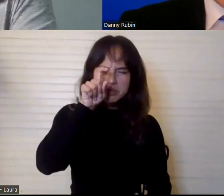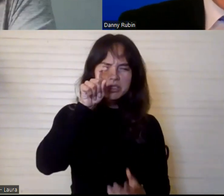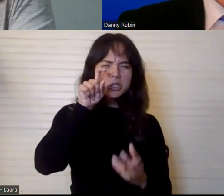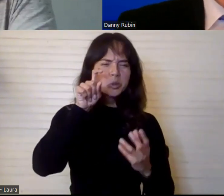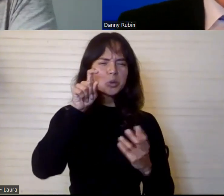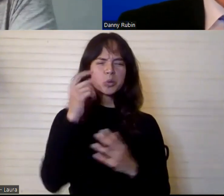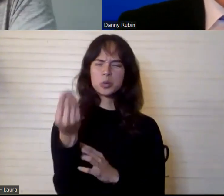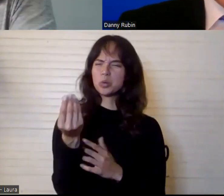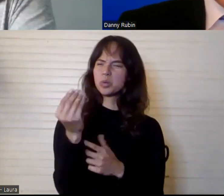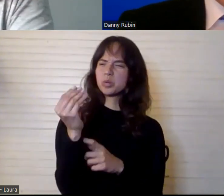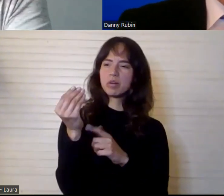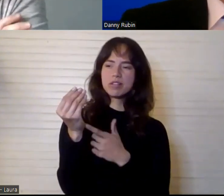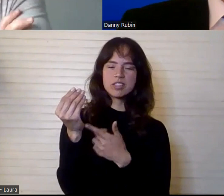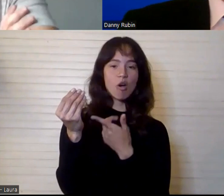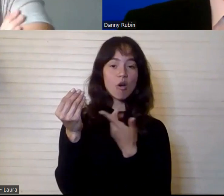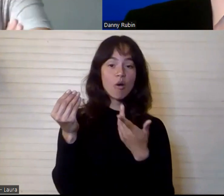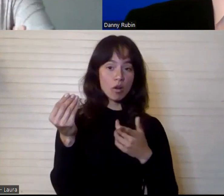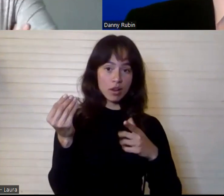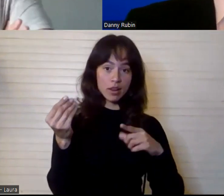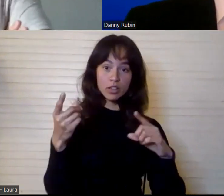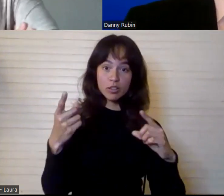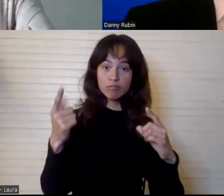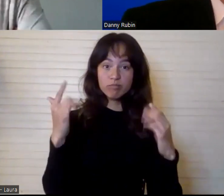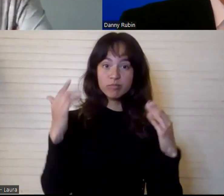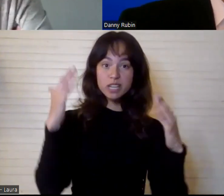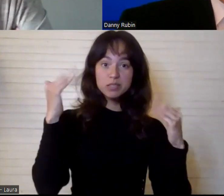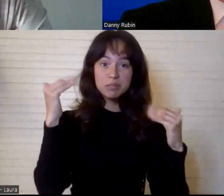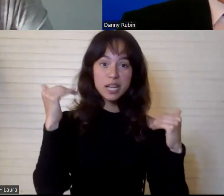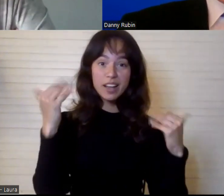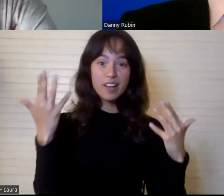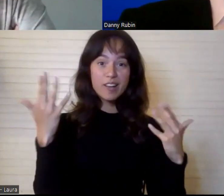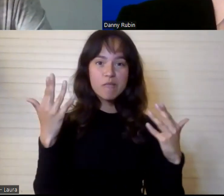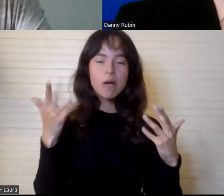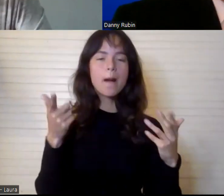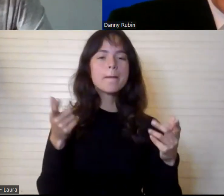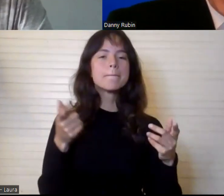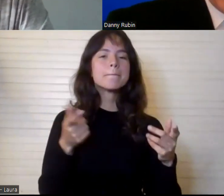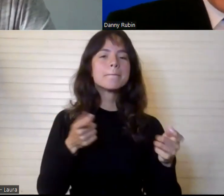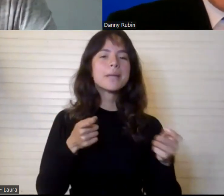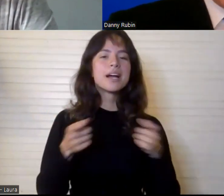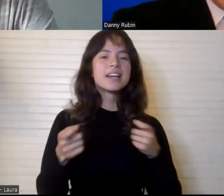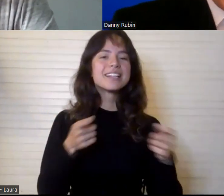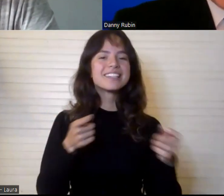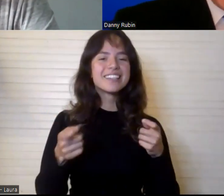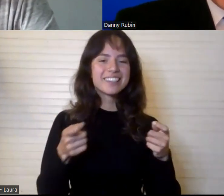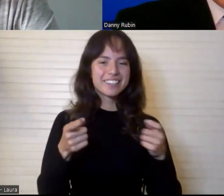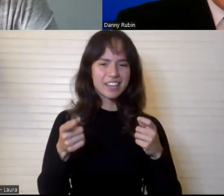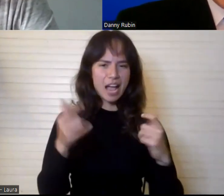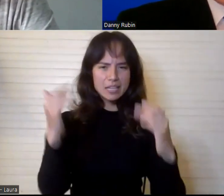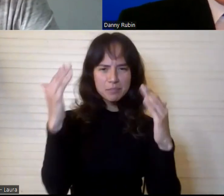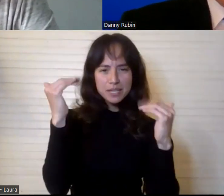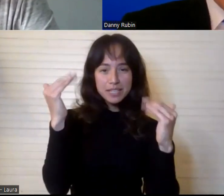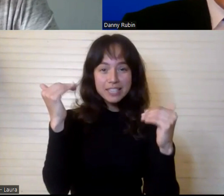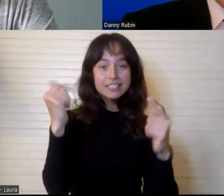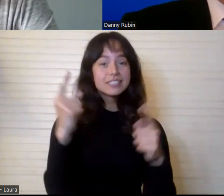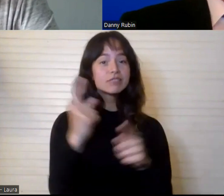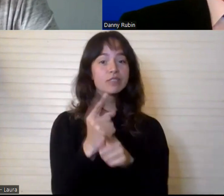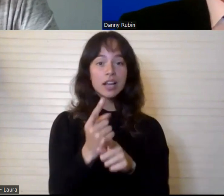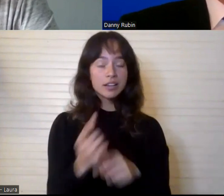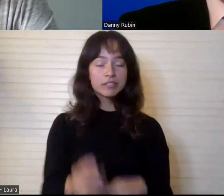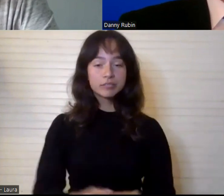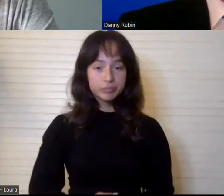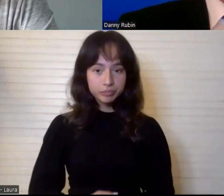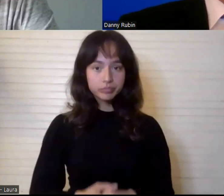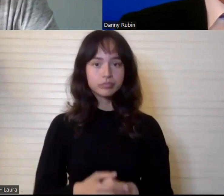managing expectation Yes. because you can only afford a certain amount of design and development, and also